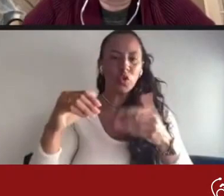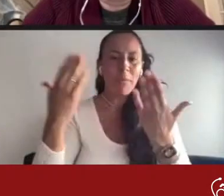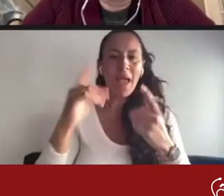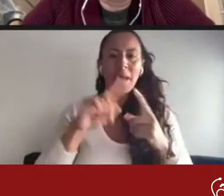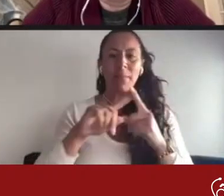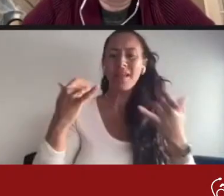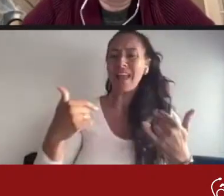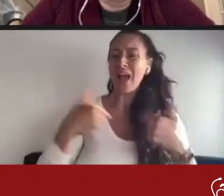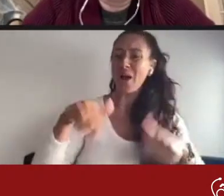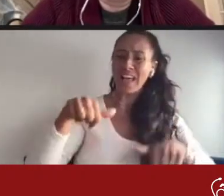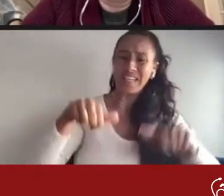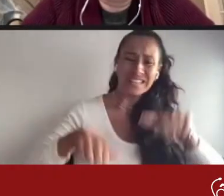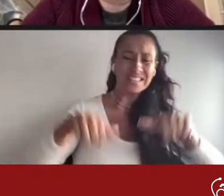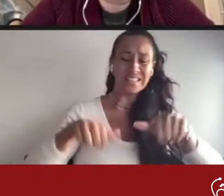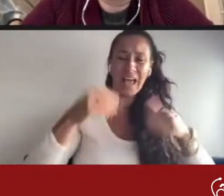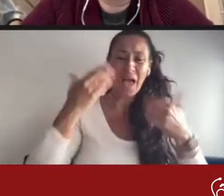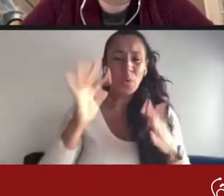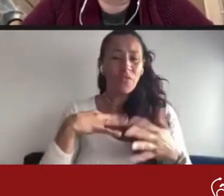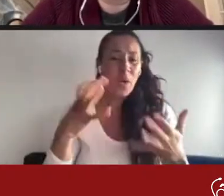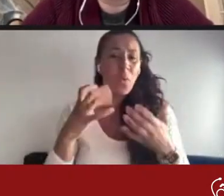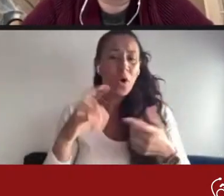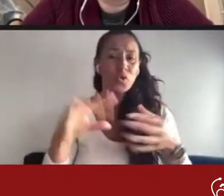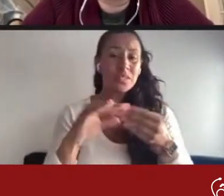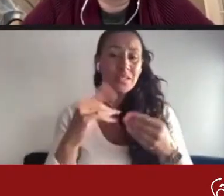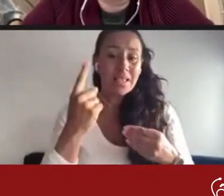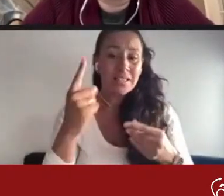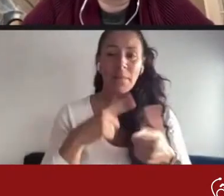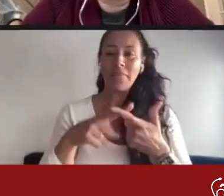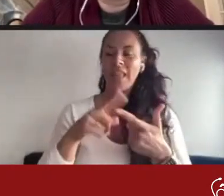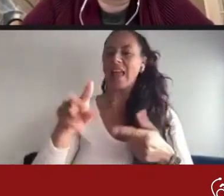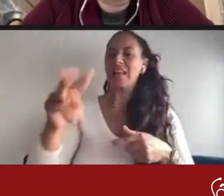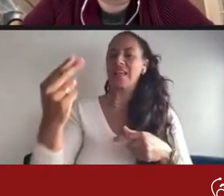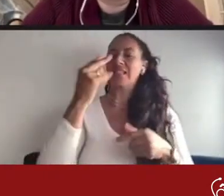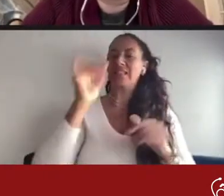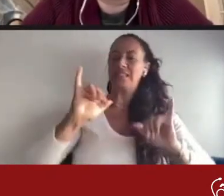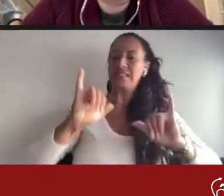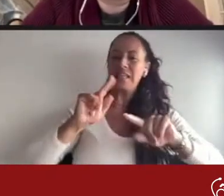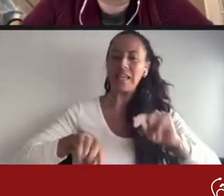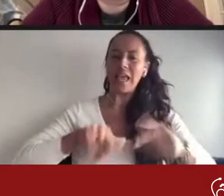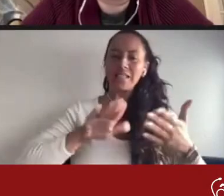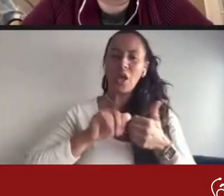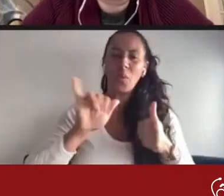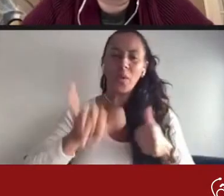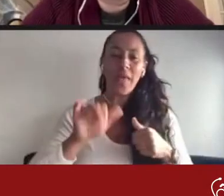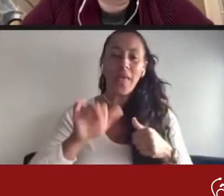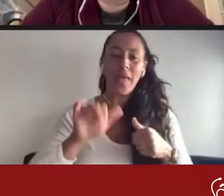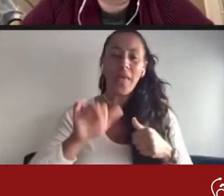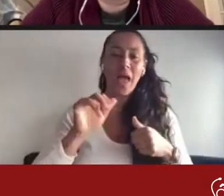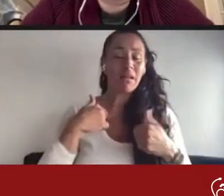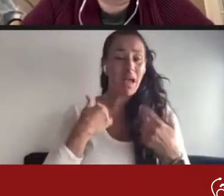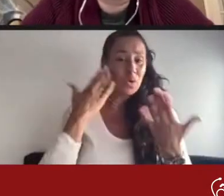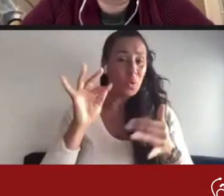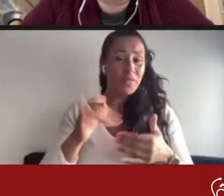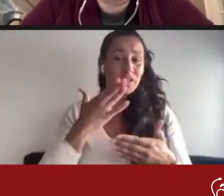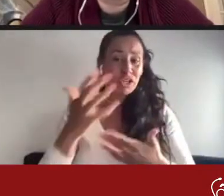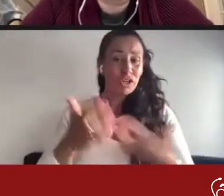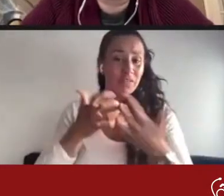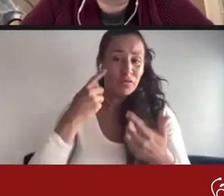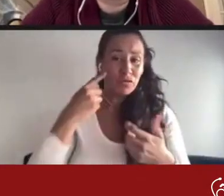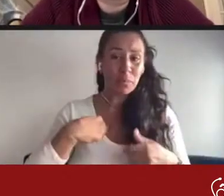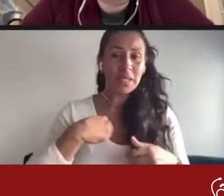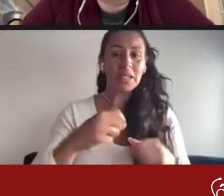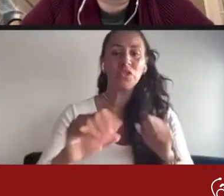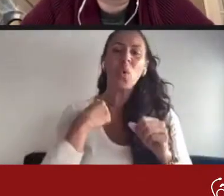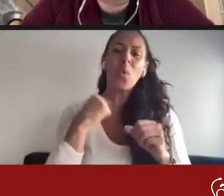don't know if I want to be at a place where it's like I say something and they're like, oh, we can't deal with that. I'm not sure that that's a great fit for me. So I